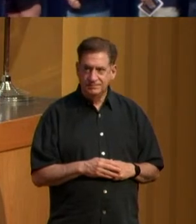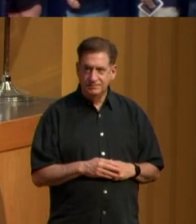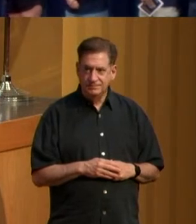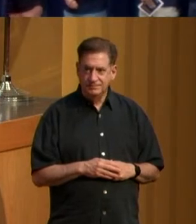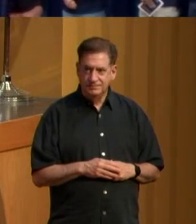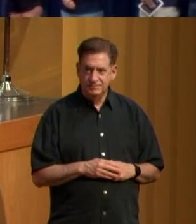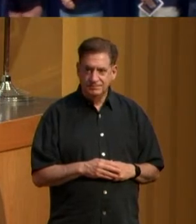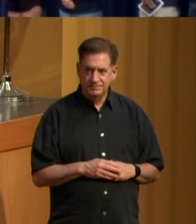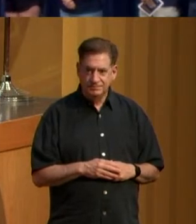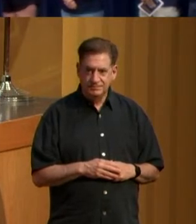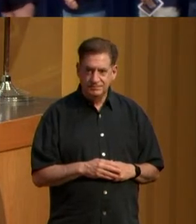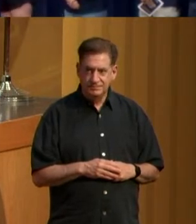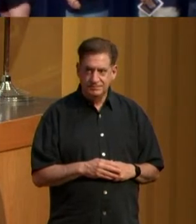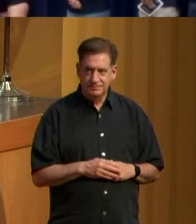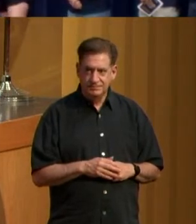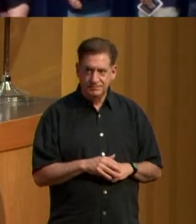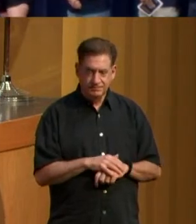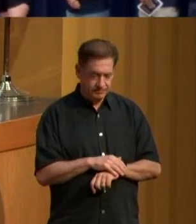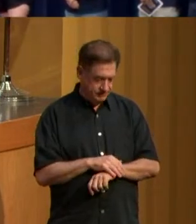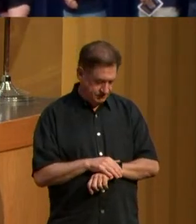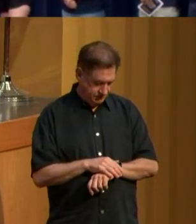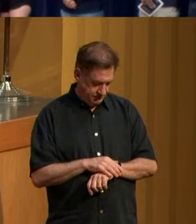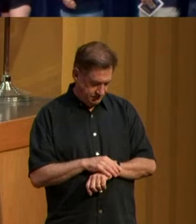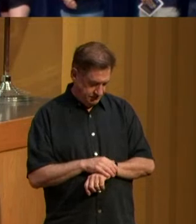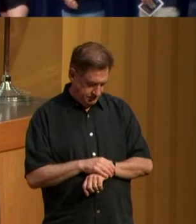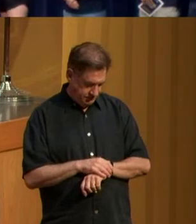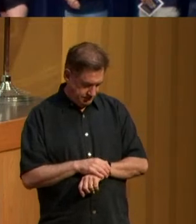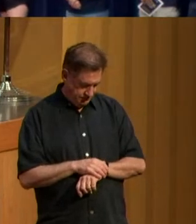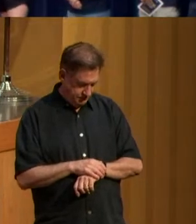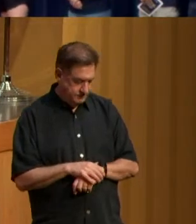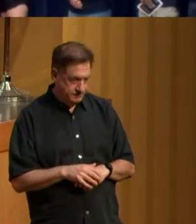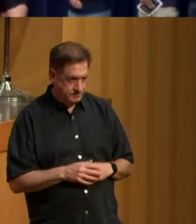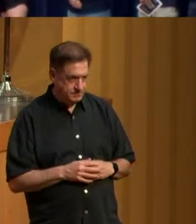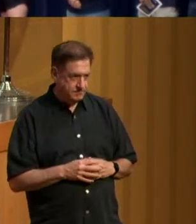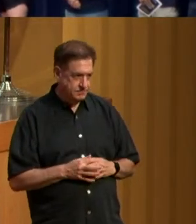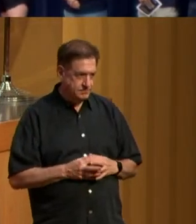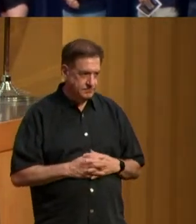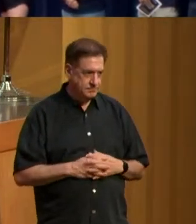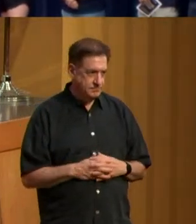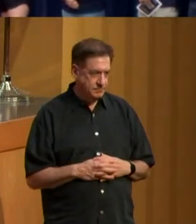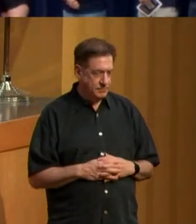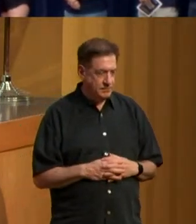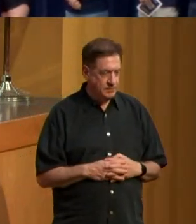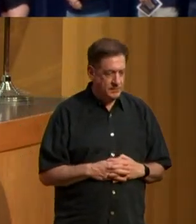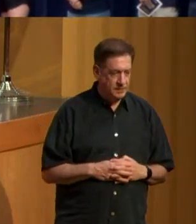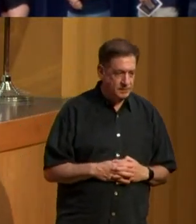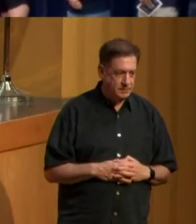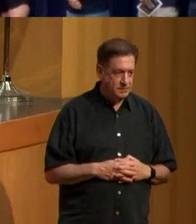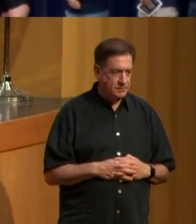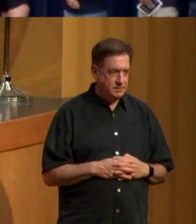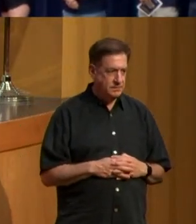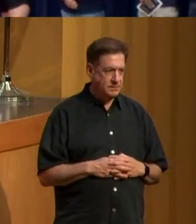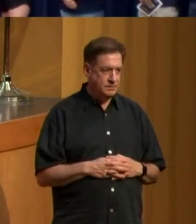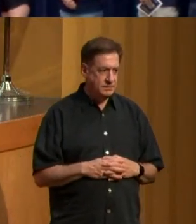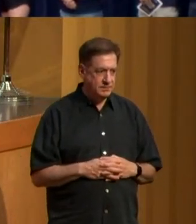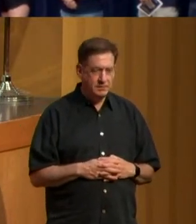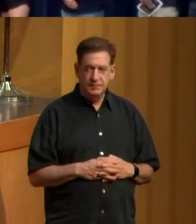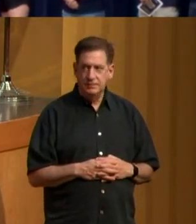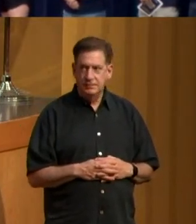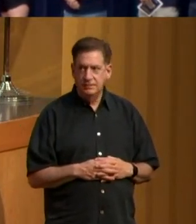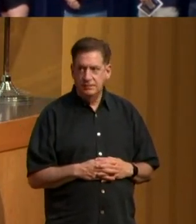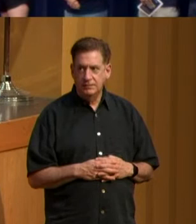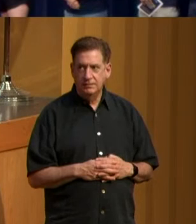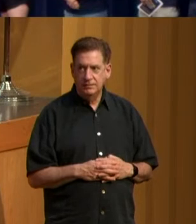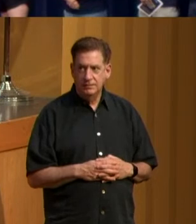all black, it's like night. All we do is win. You riding or what? Cause we riding tonight. Now you riding with